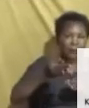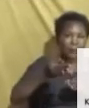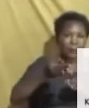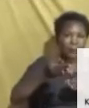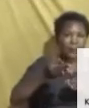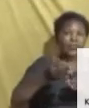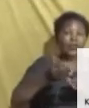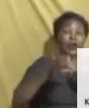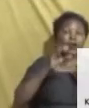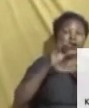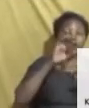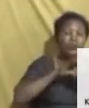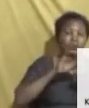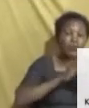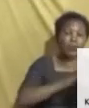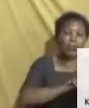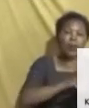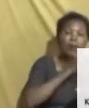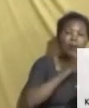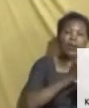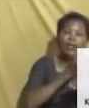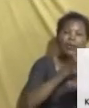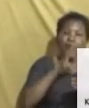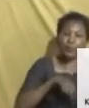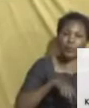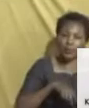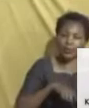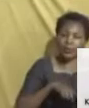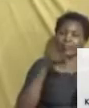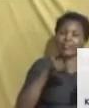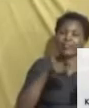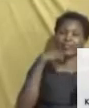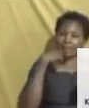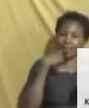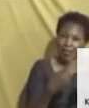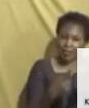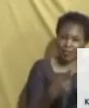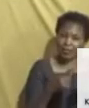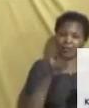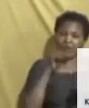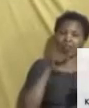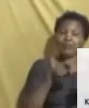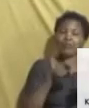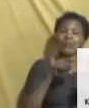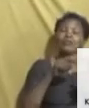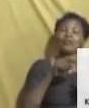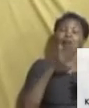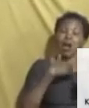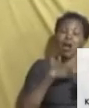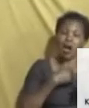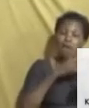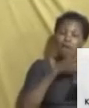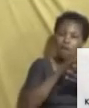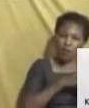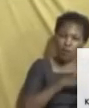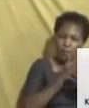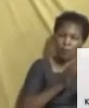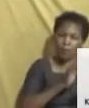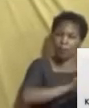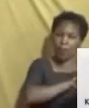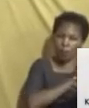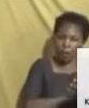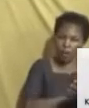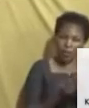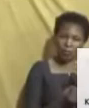the constituent power does. And he proceeds to say, it has the framing power, the establishing